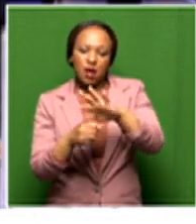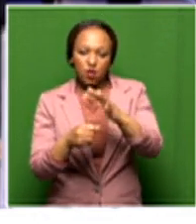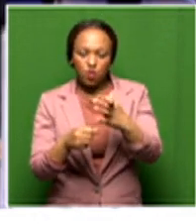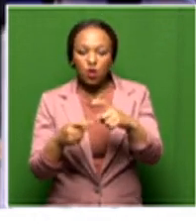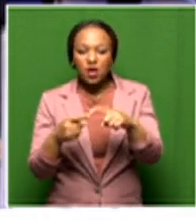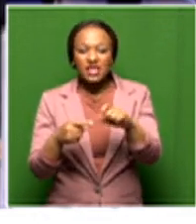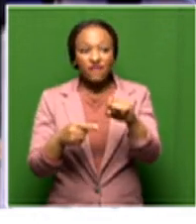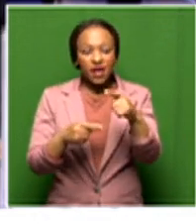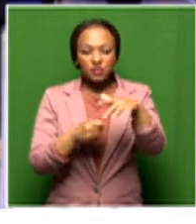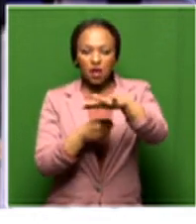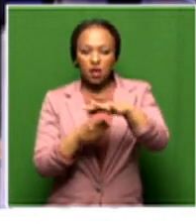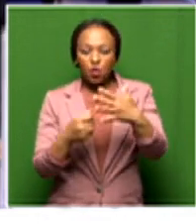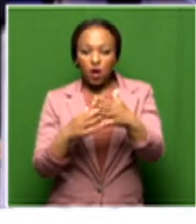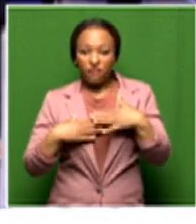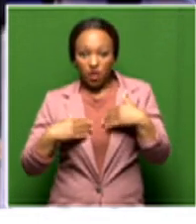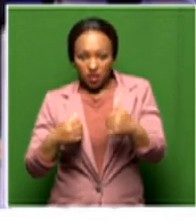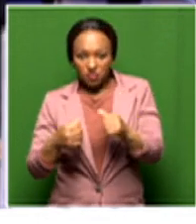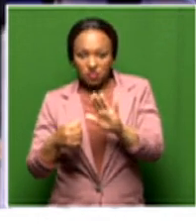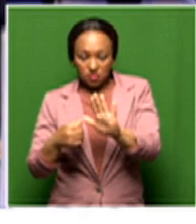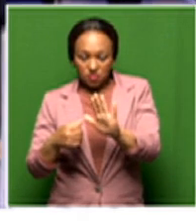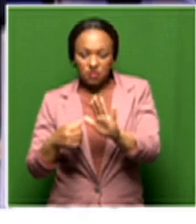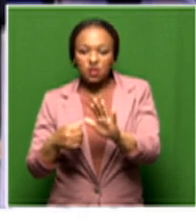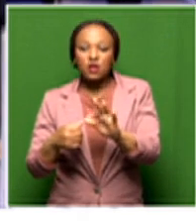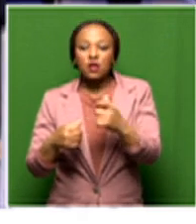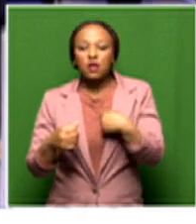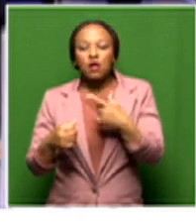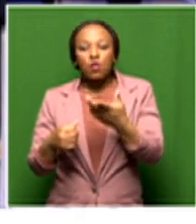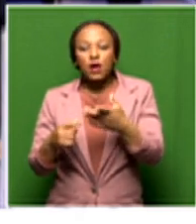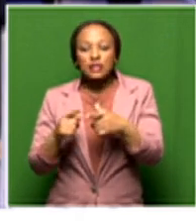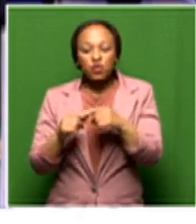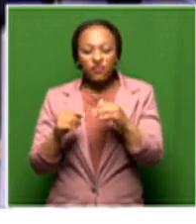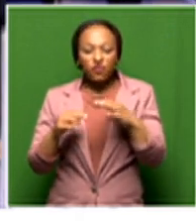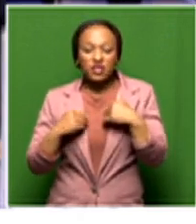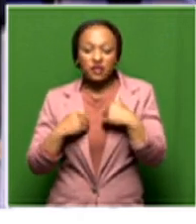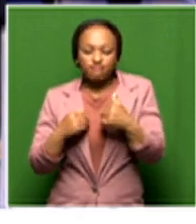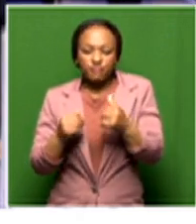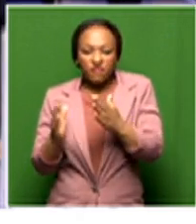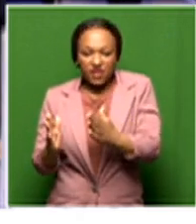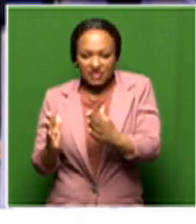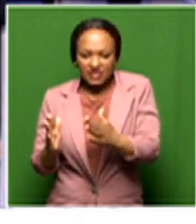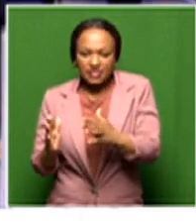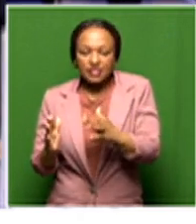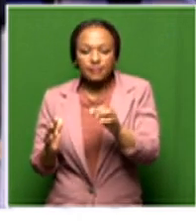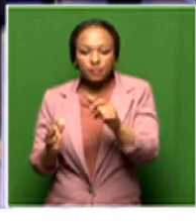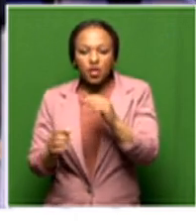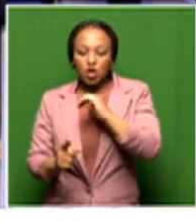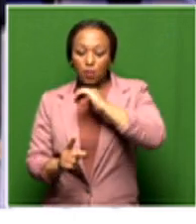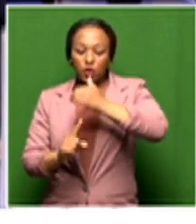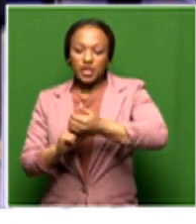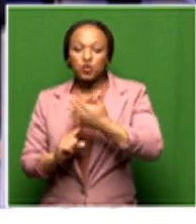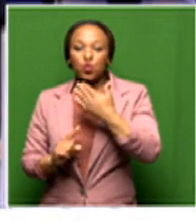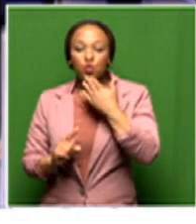The first area was, very importantly, in the first phases of the pandemic, the protection of